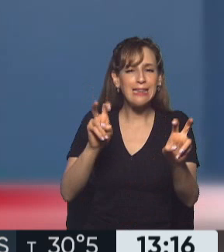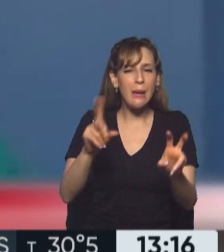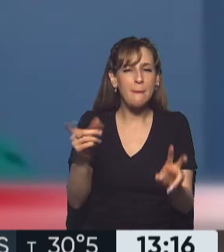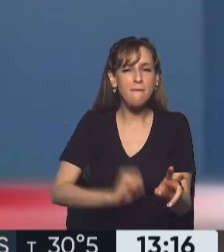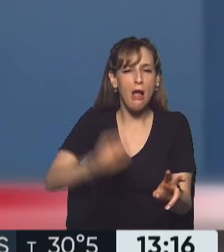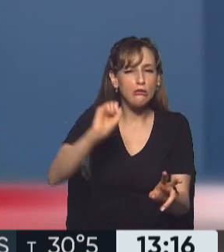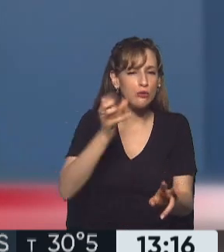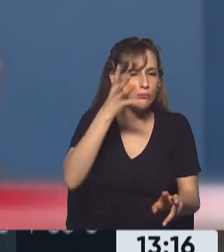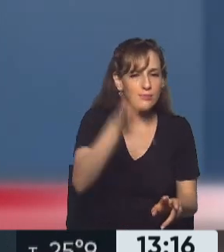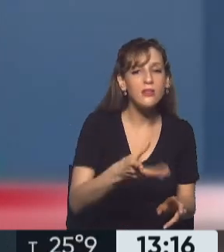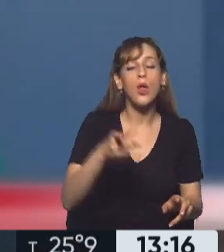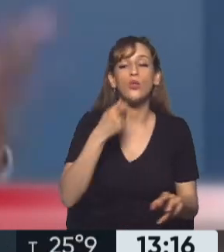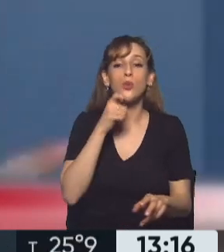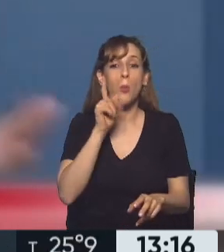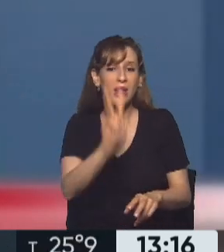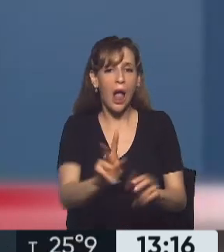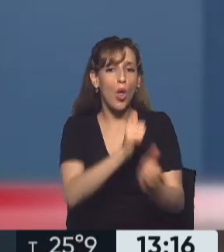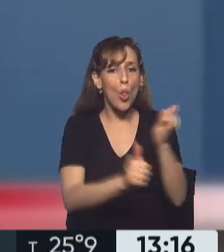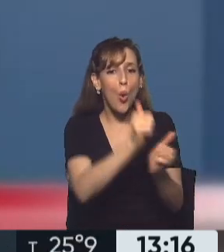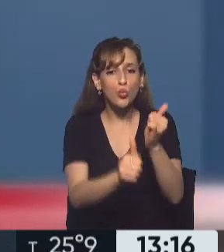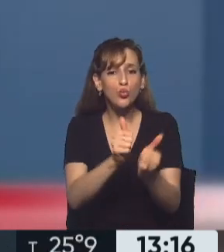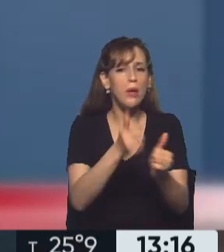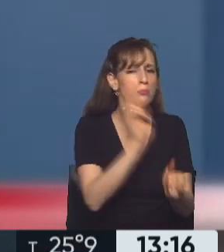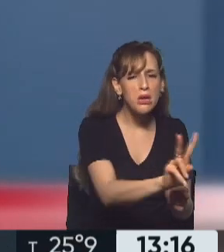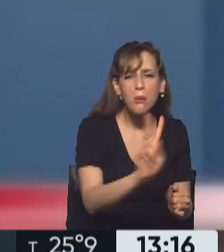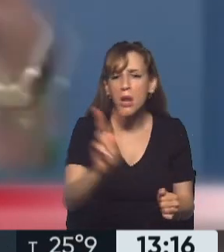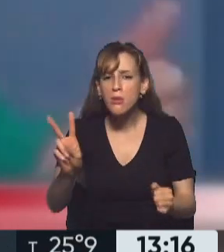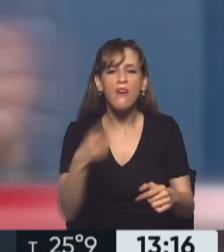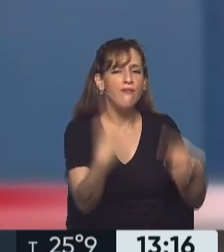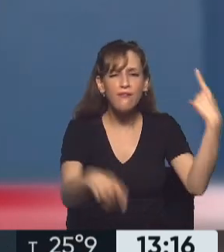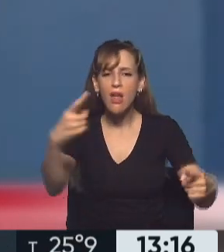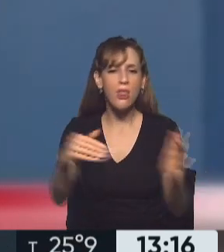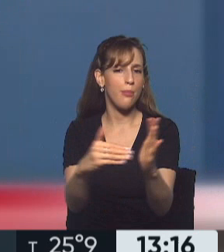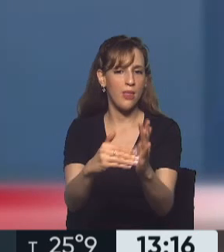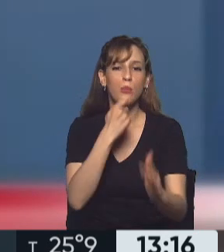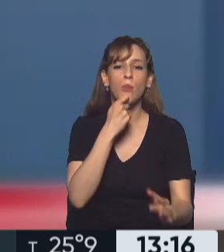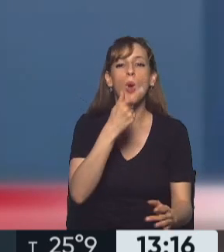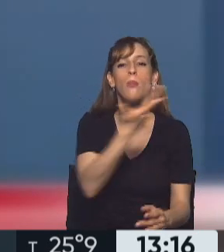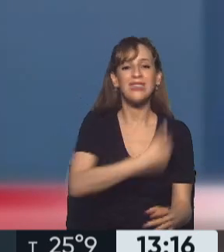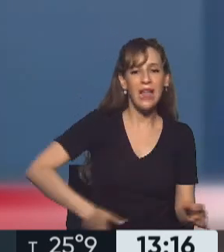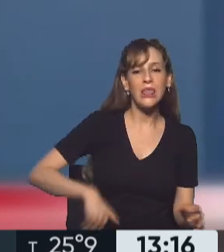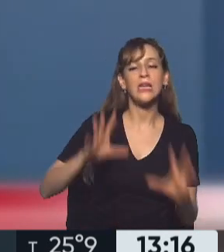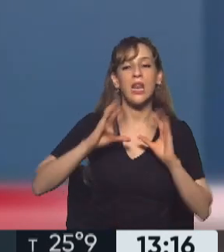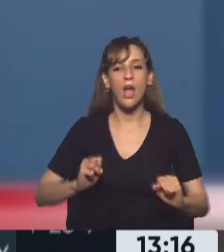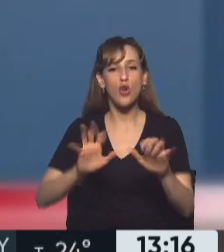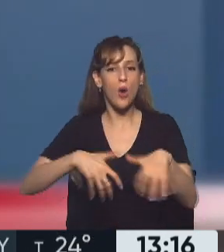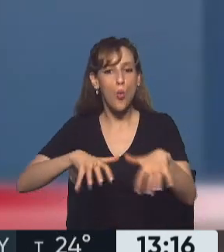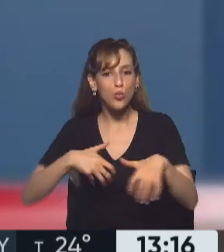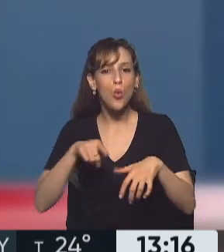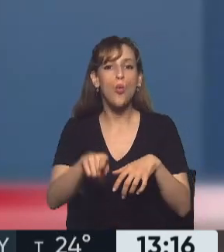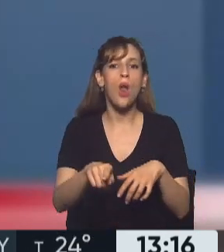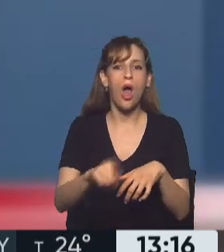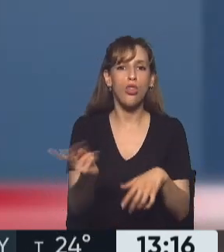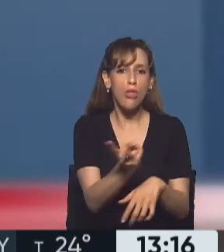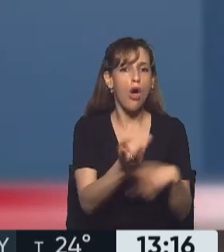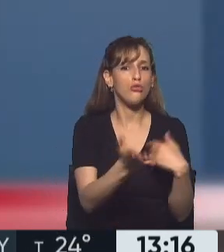increases. And if you look at industry to industry, it's a little different. So, for example, the president, the Secretary of Agriculture have both spoken to what we've